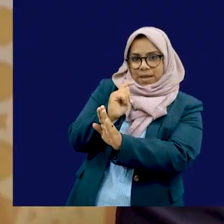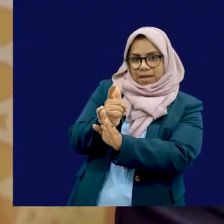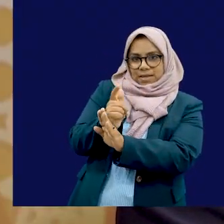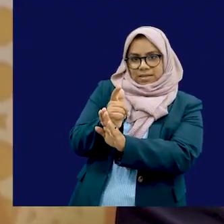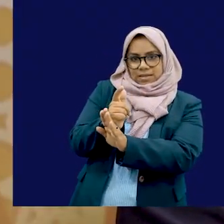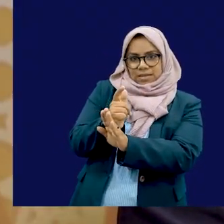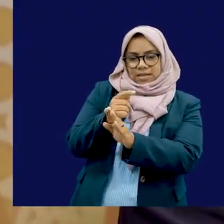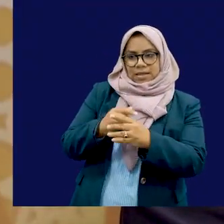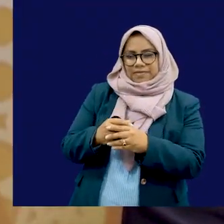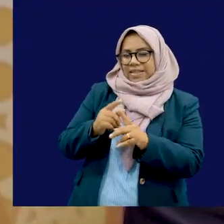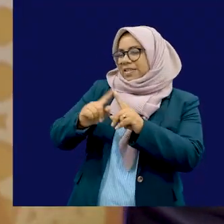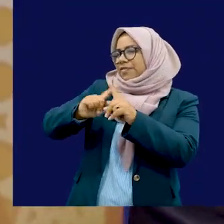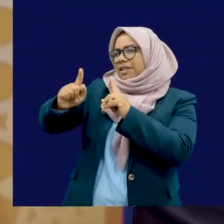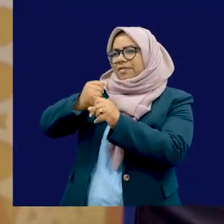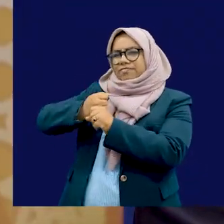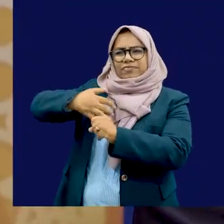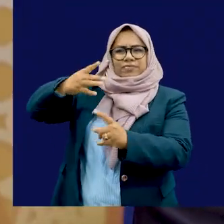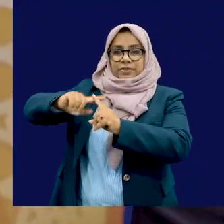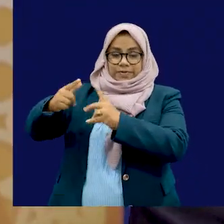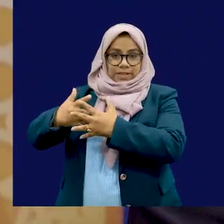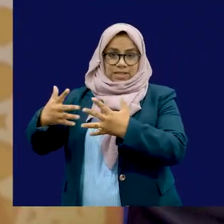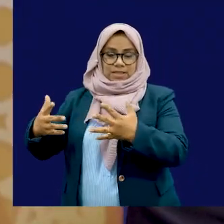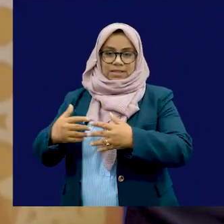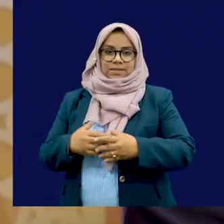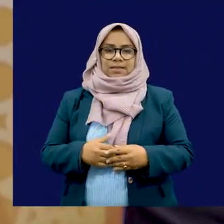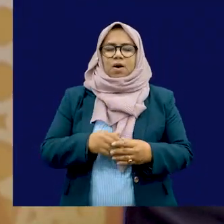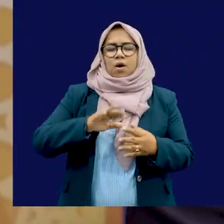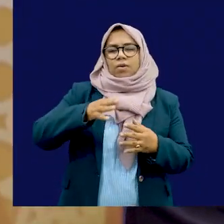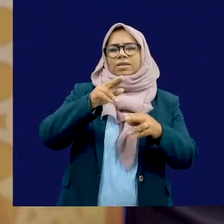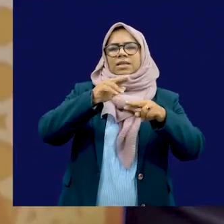on precious metals and rikas.